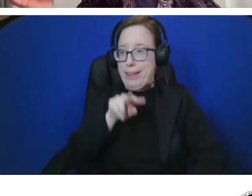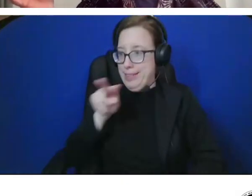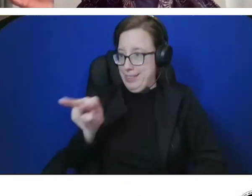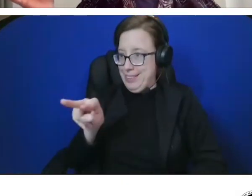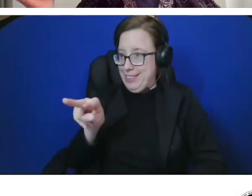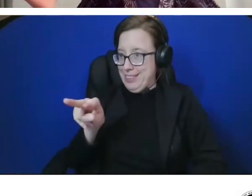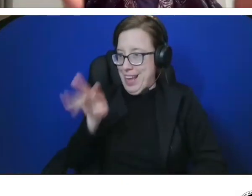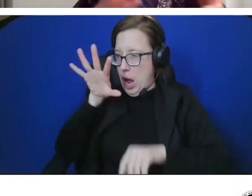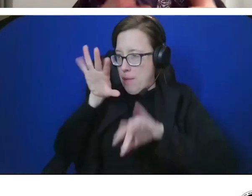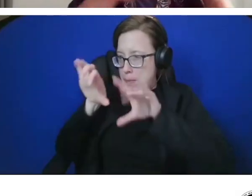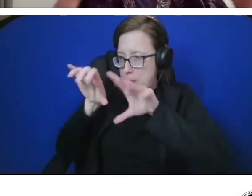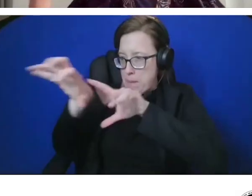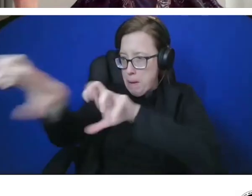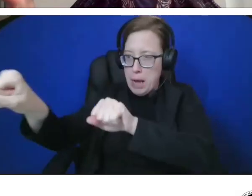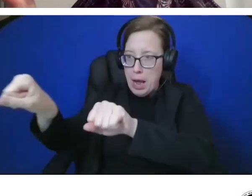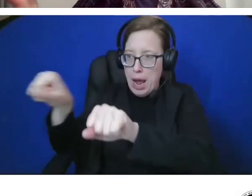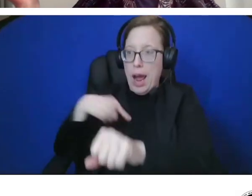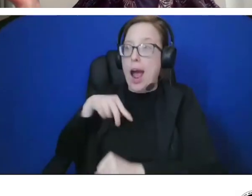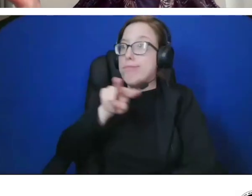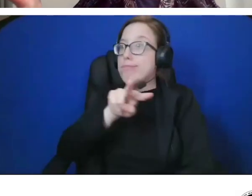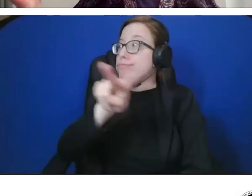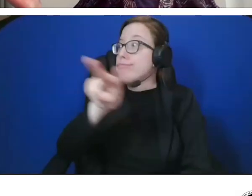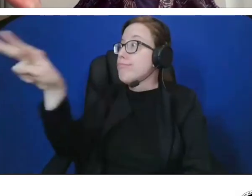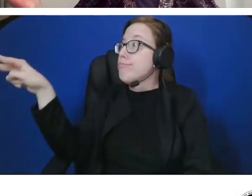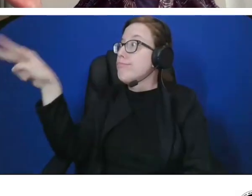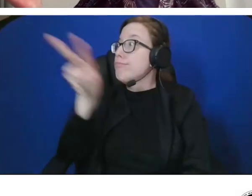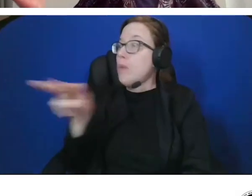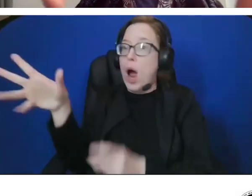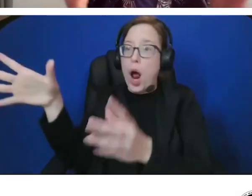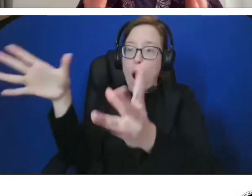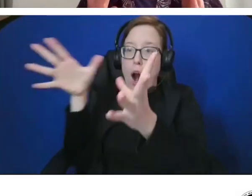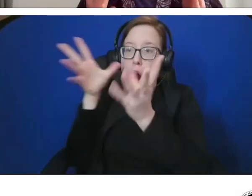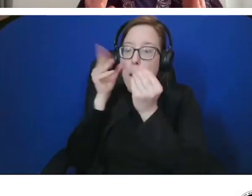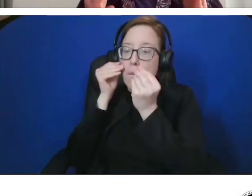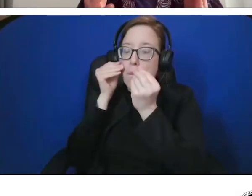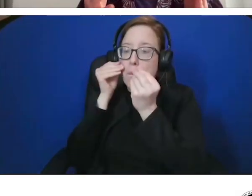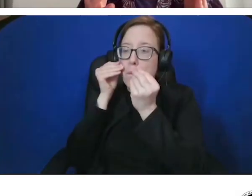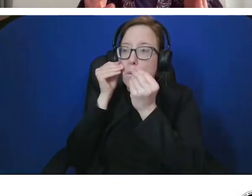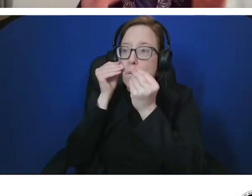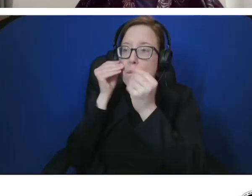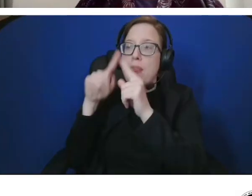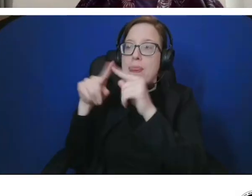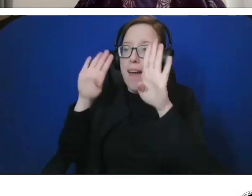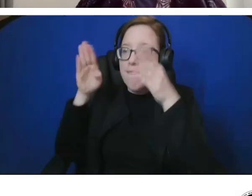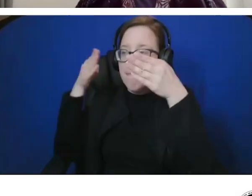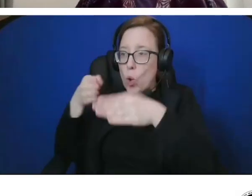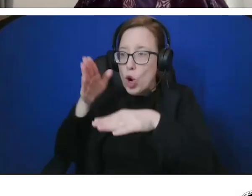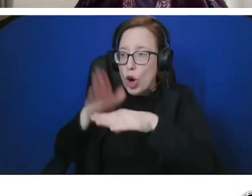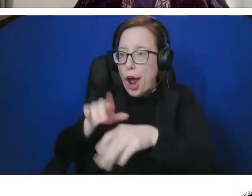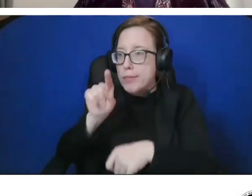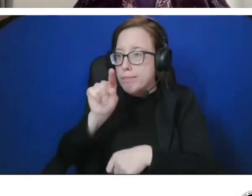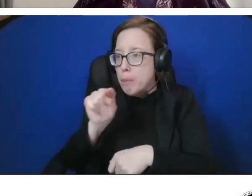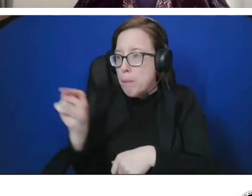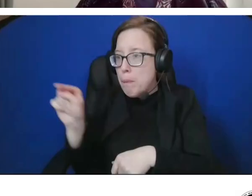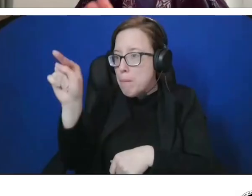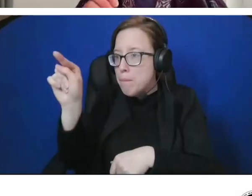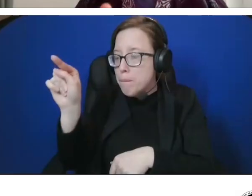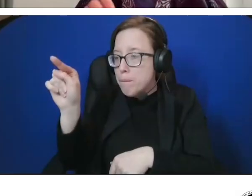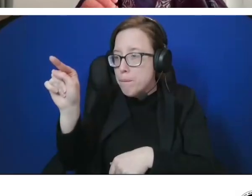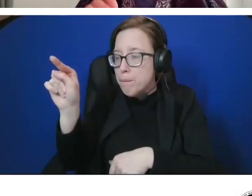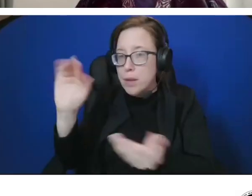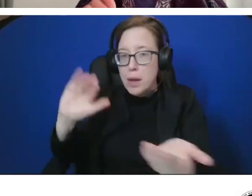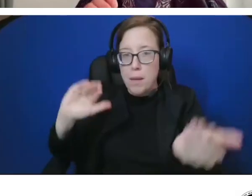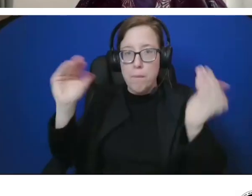something and catch so much information as I gaze out into the room I'm in, and then I can focus in on something particular. It